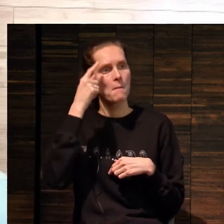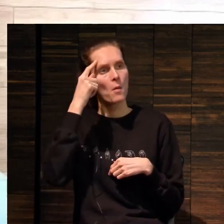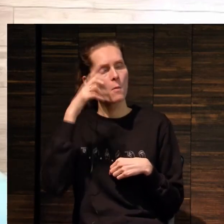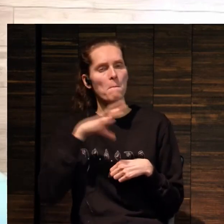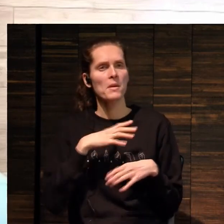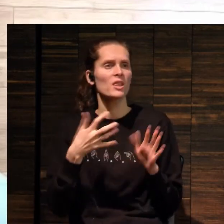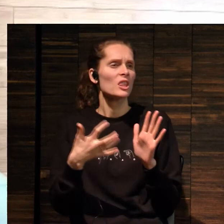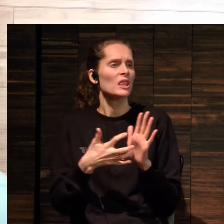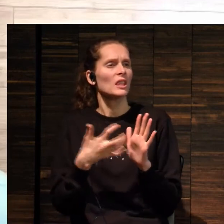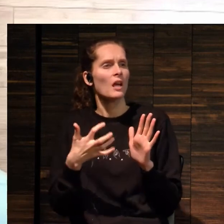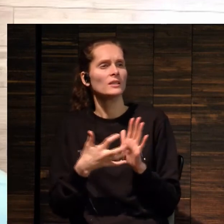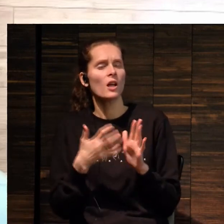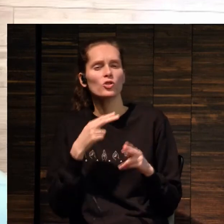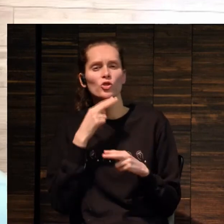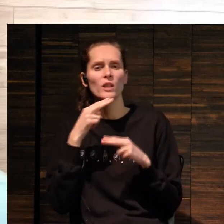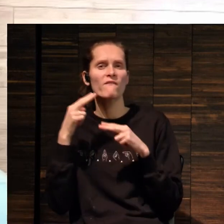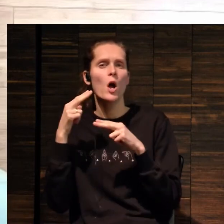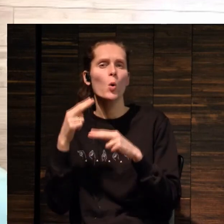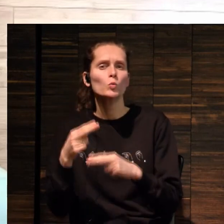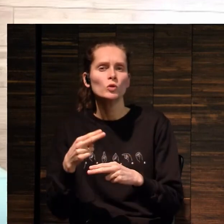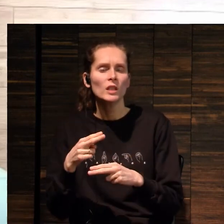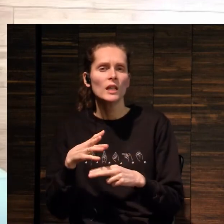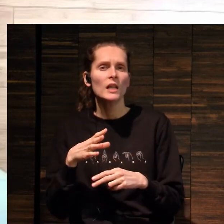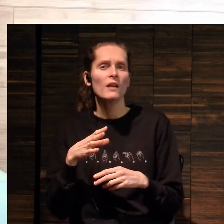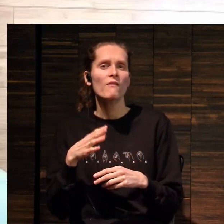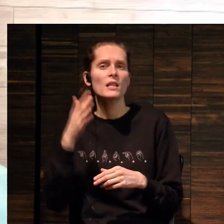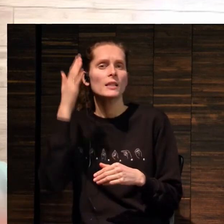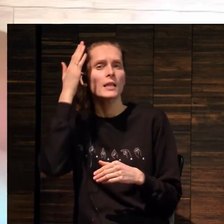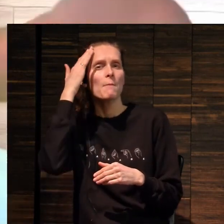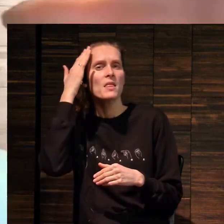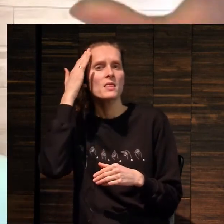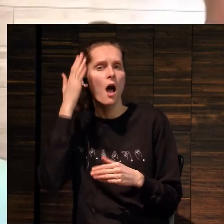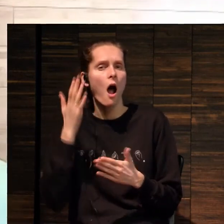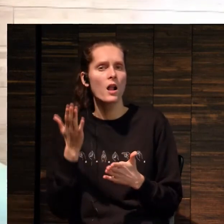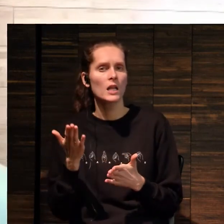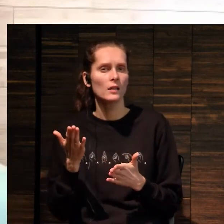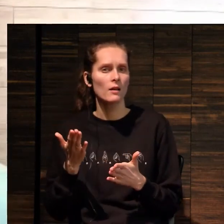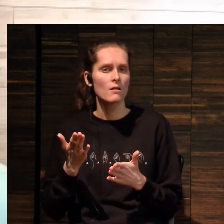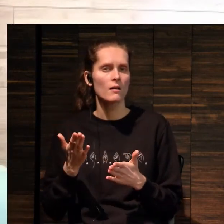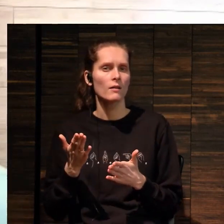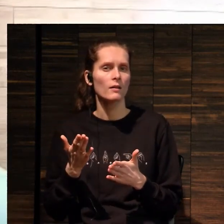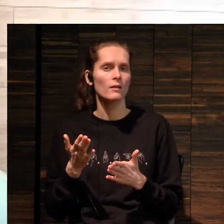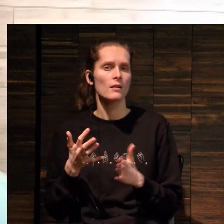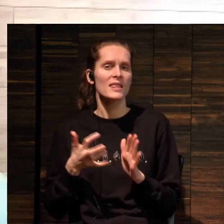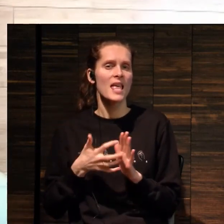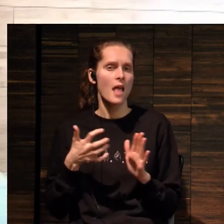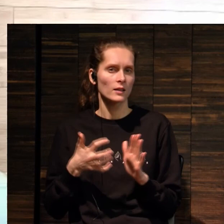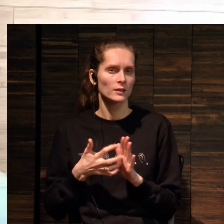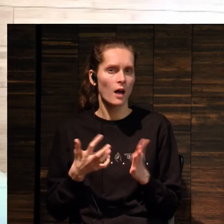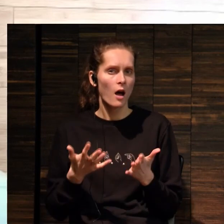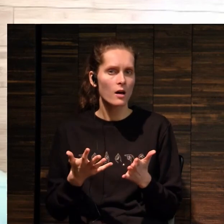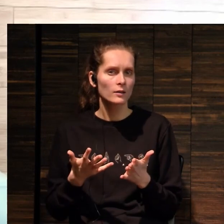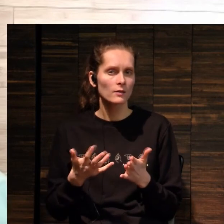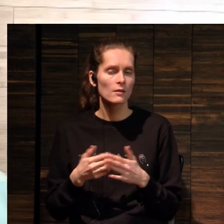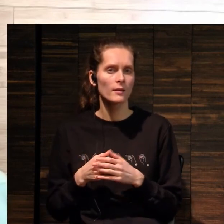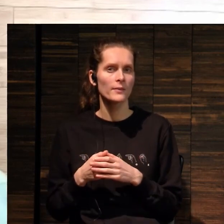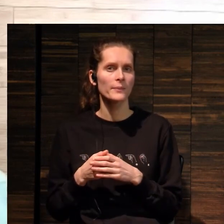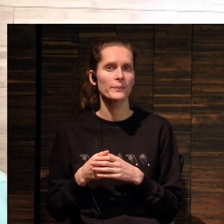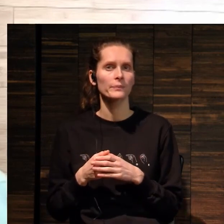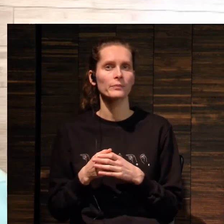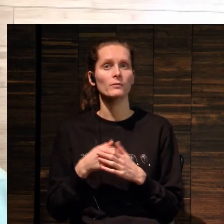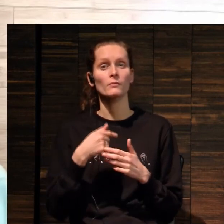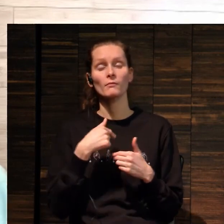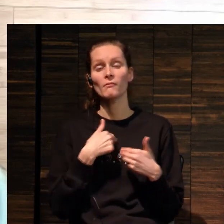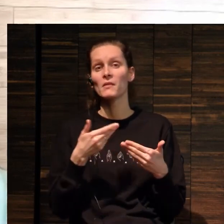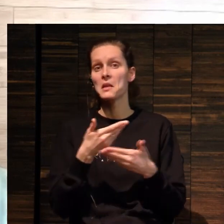or blindness and a mental impairment. So they're taking a more holistic look at accessibility. So when those laws come